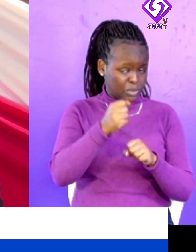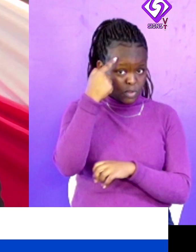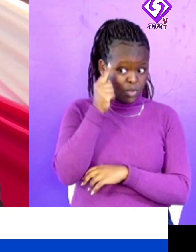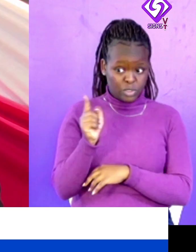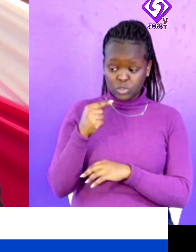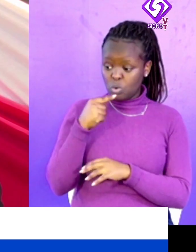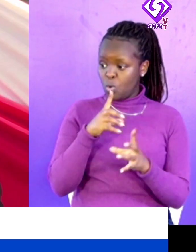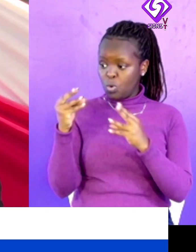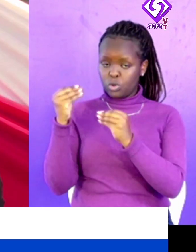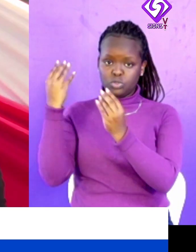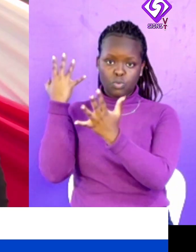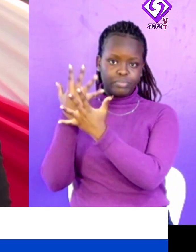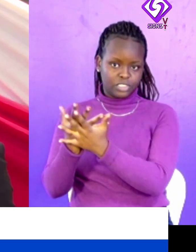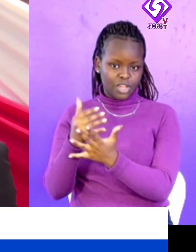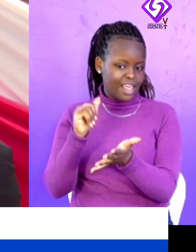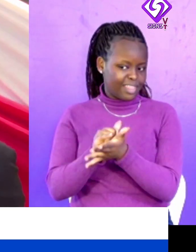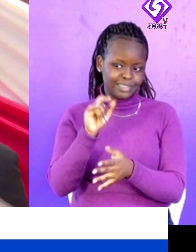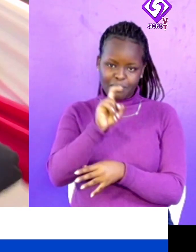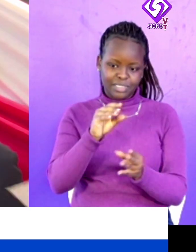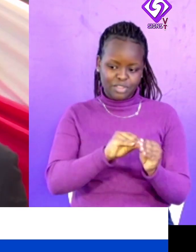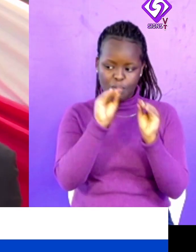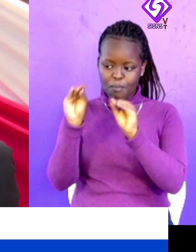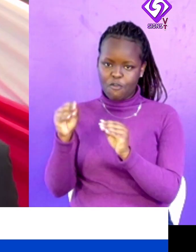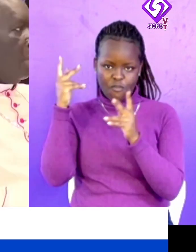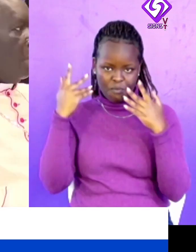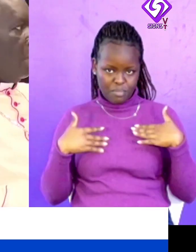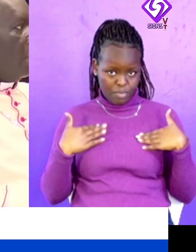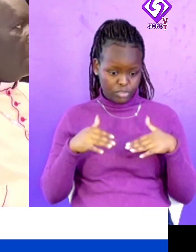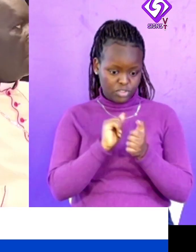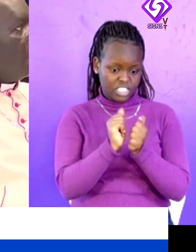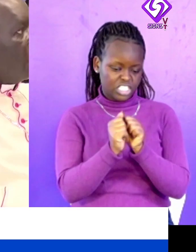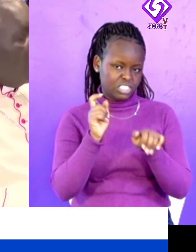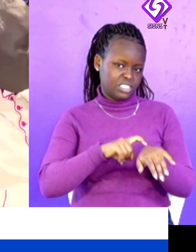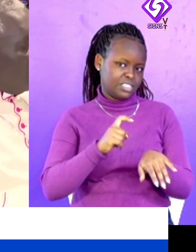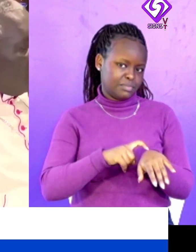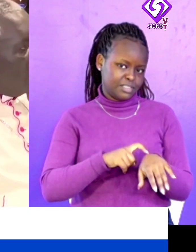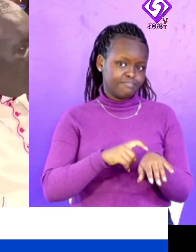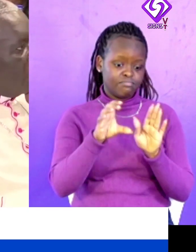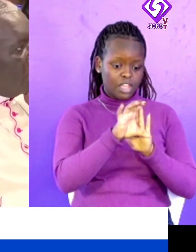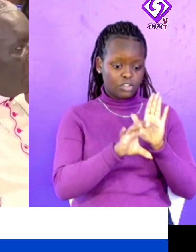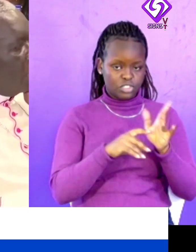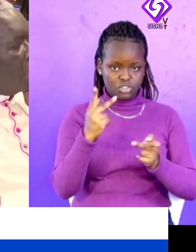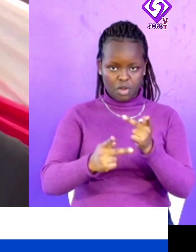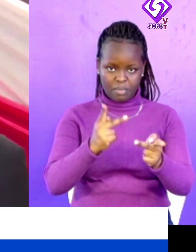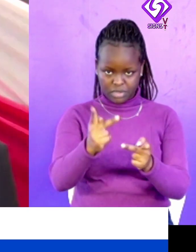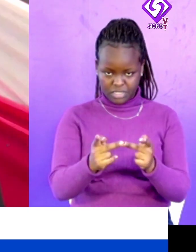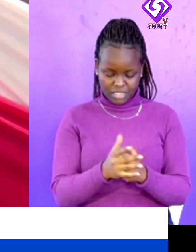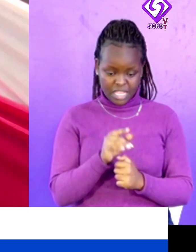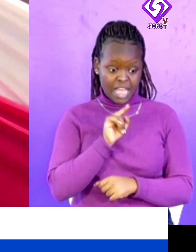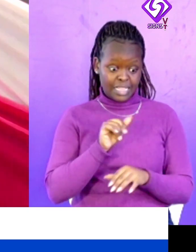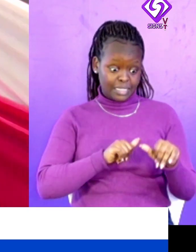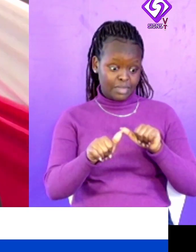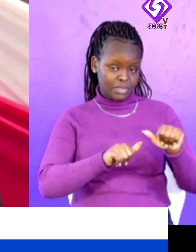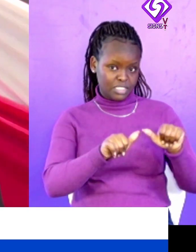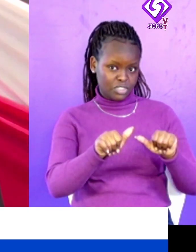prison, and that we really need to move the people with the changing times and with the constitutional process. This administration is going to